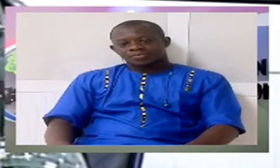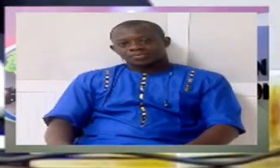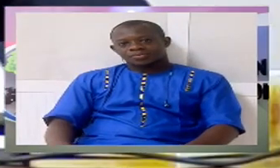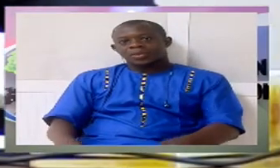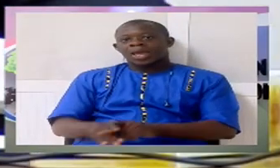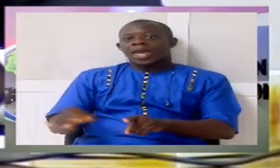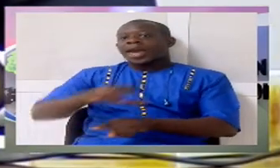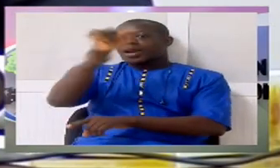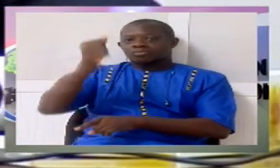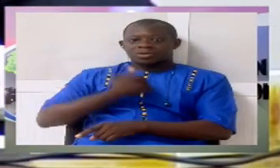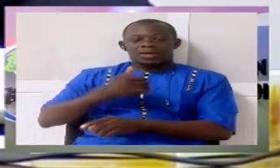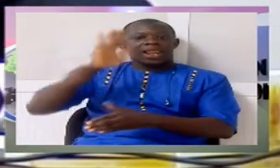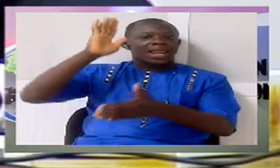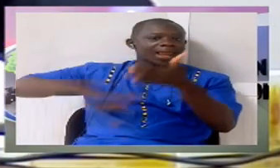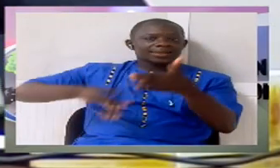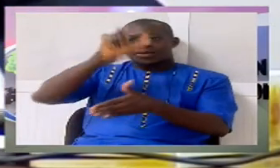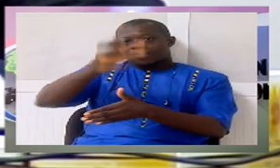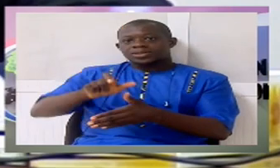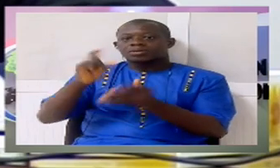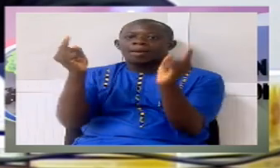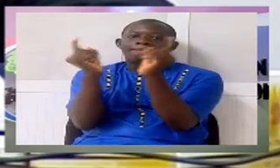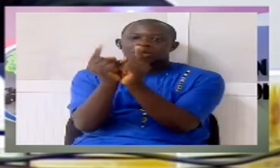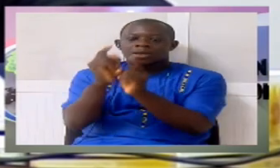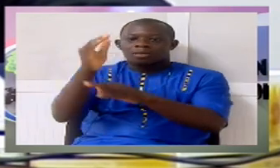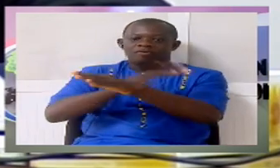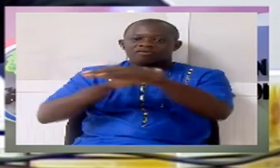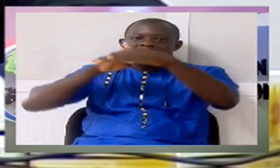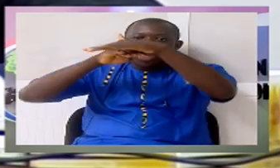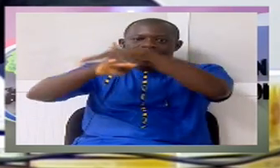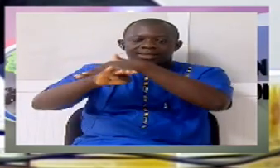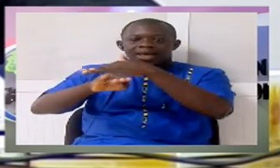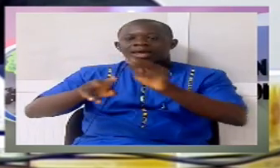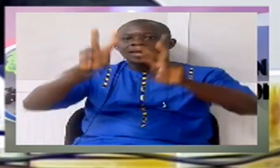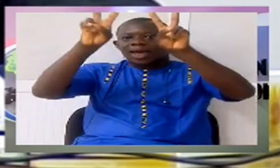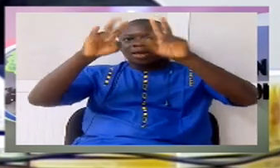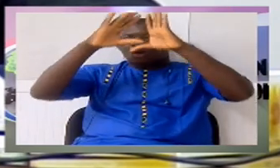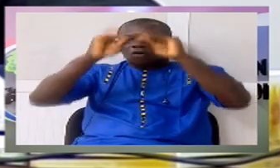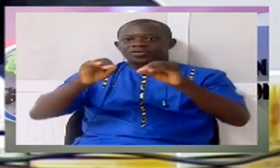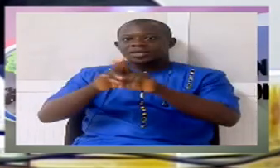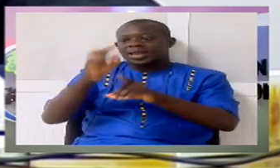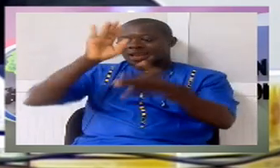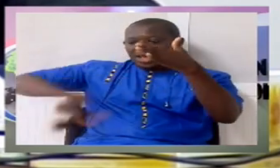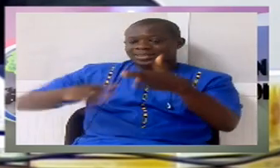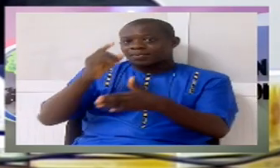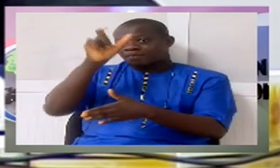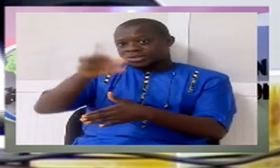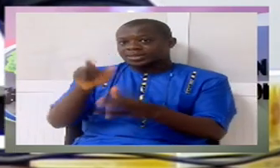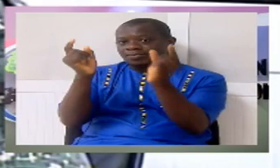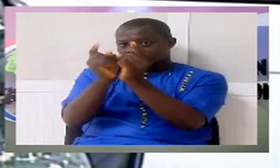In fact, he would be the last person you would meet before entering Yajame's office.